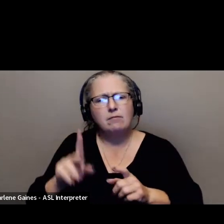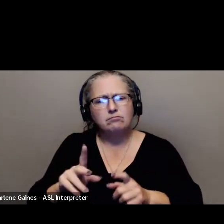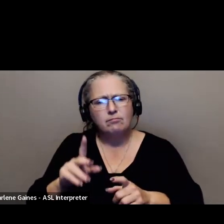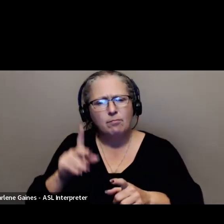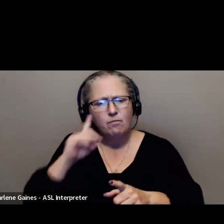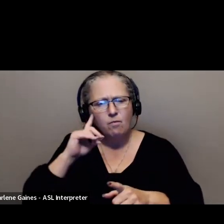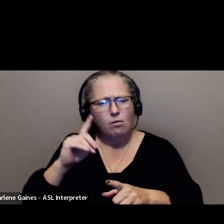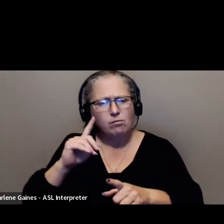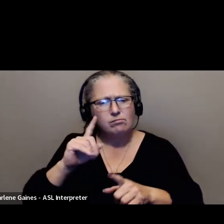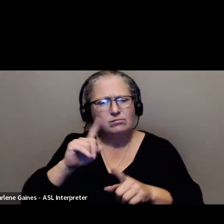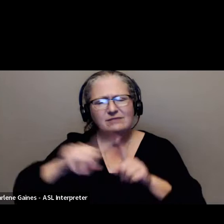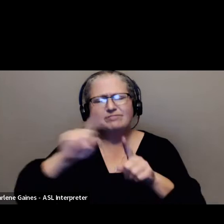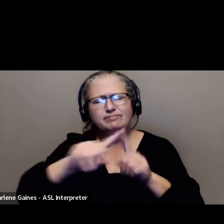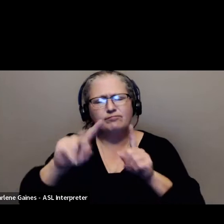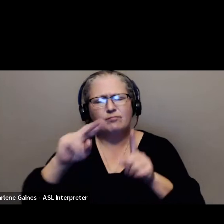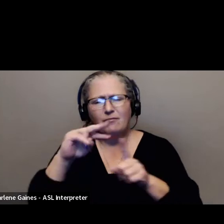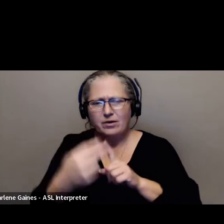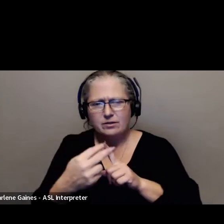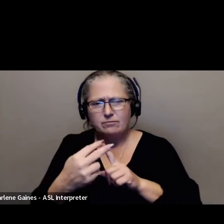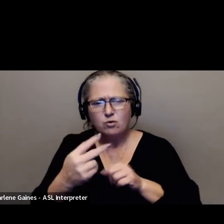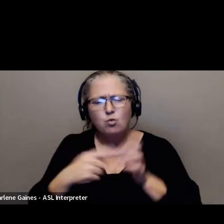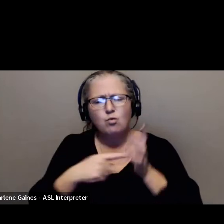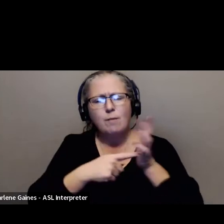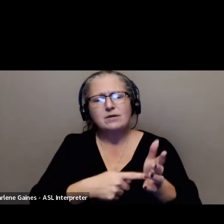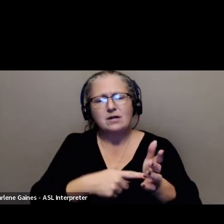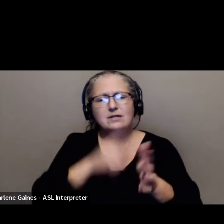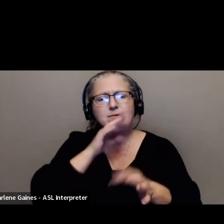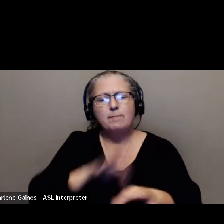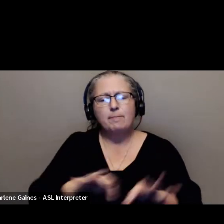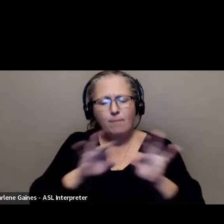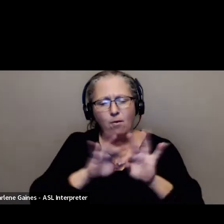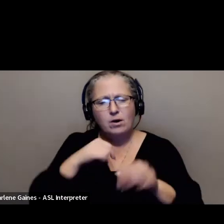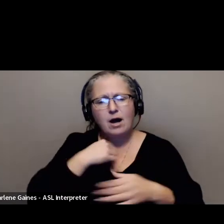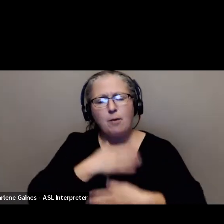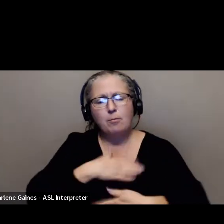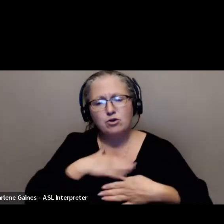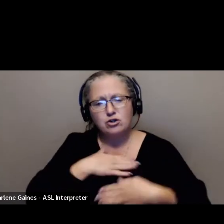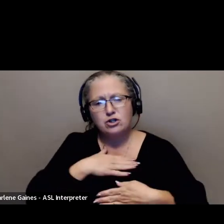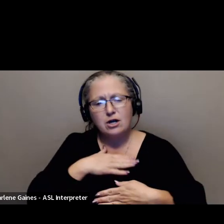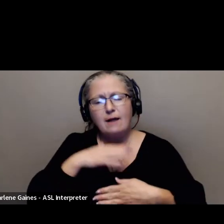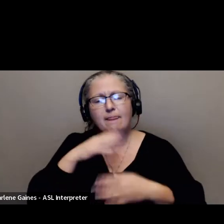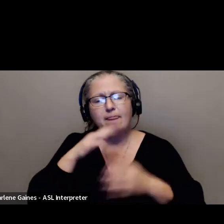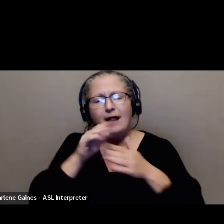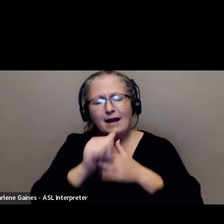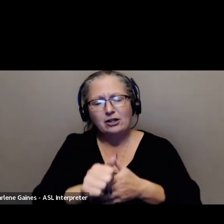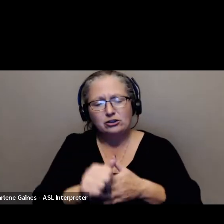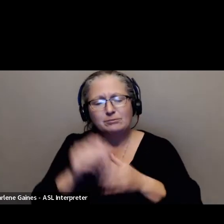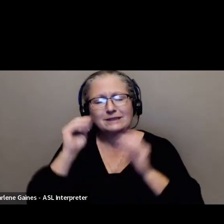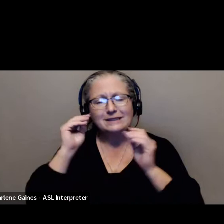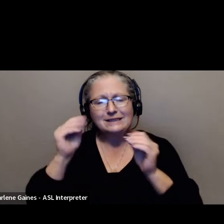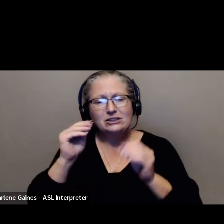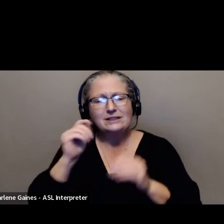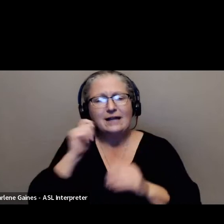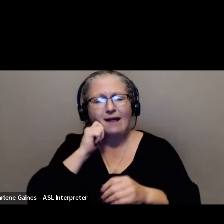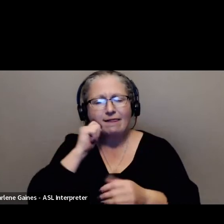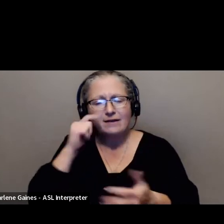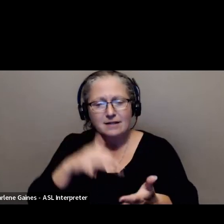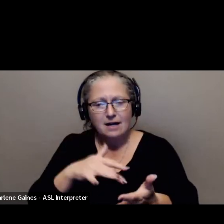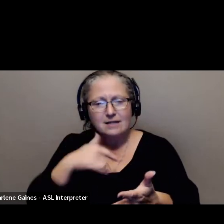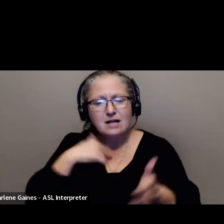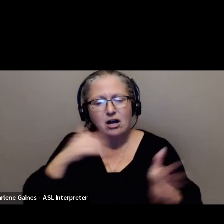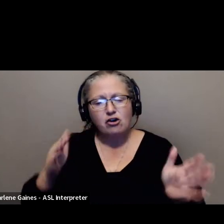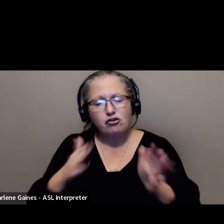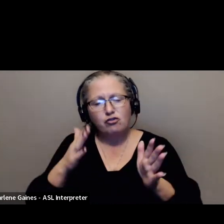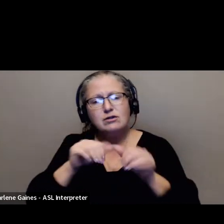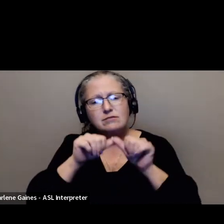provide various perspectives. Representation matters, and I appreciate the board's leadership in teaching ethnic studies. I